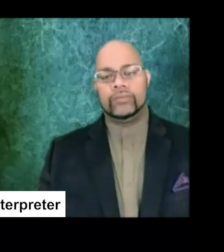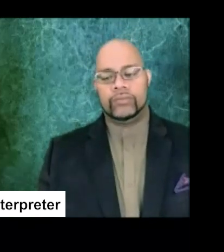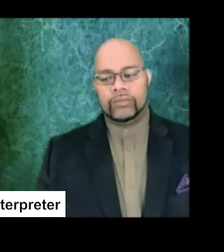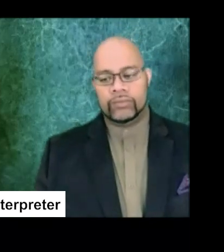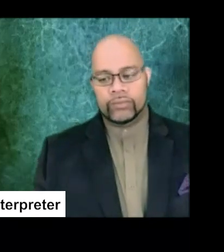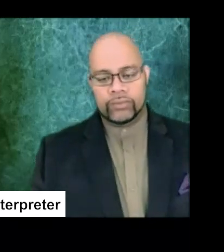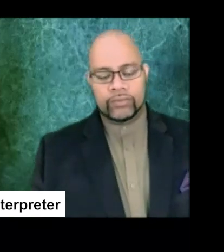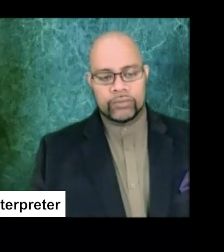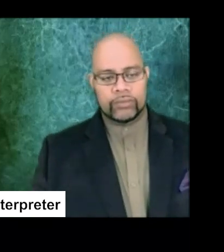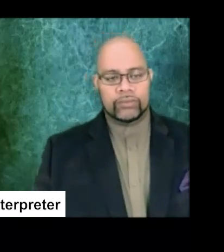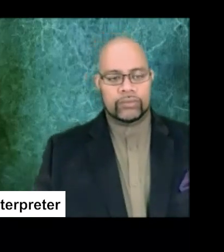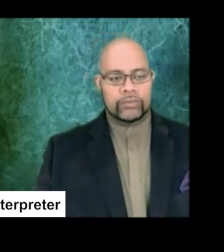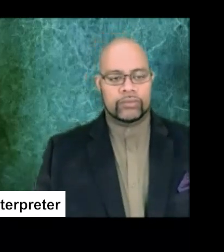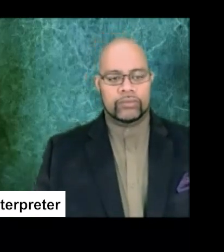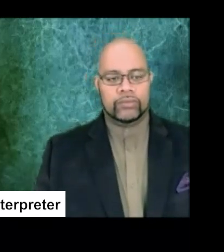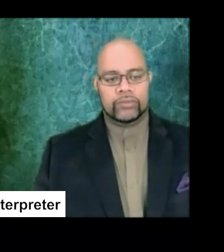like